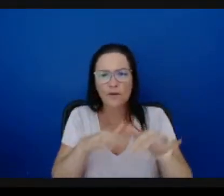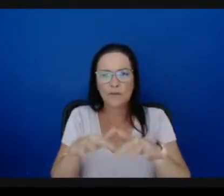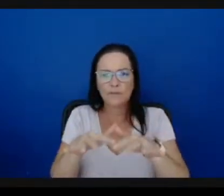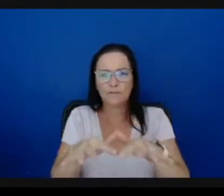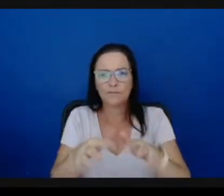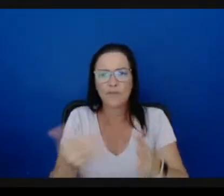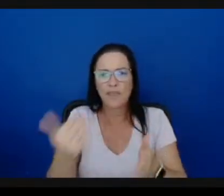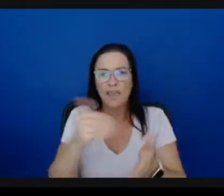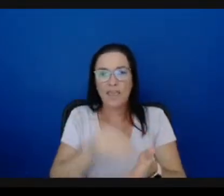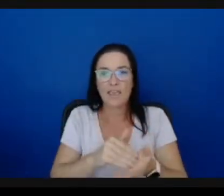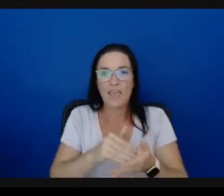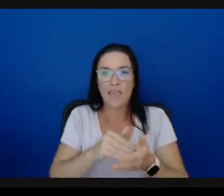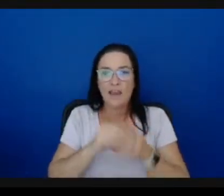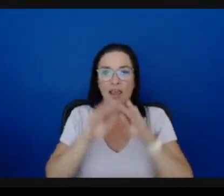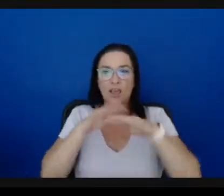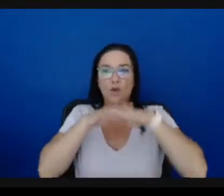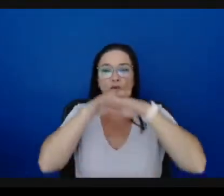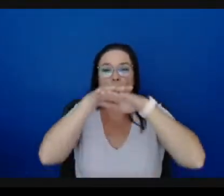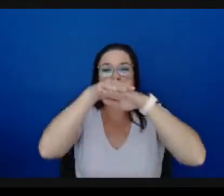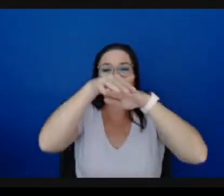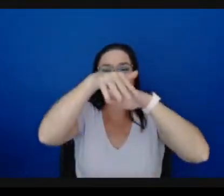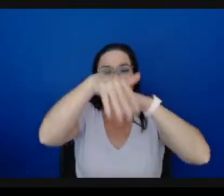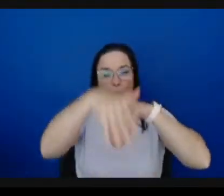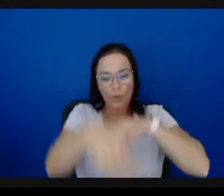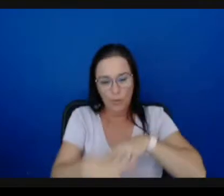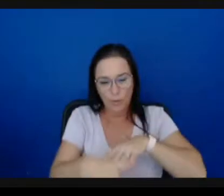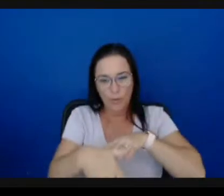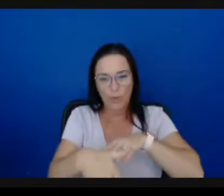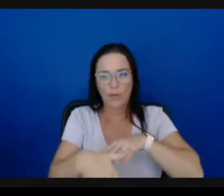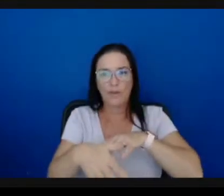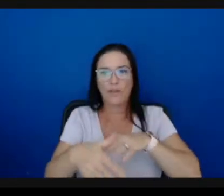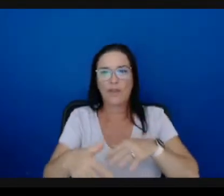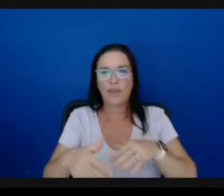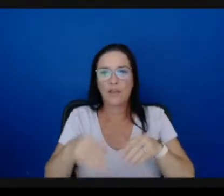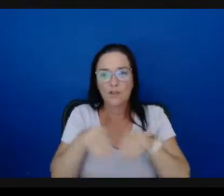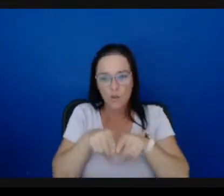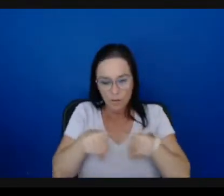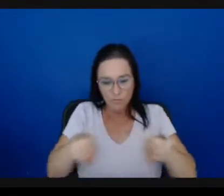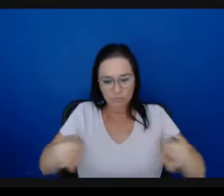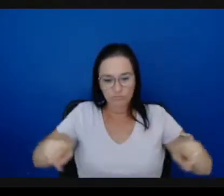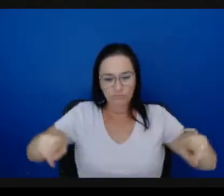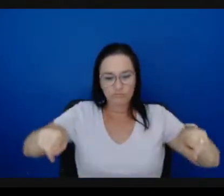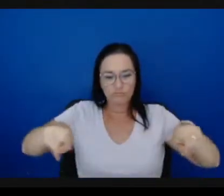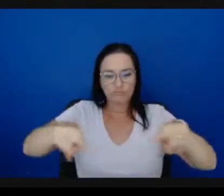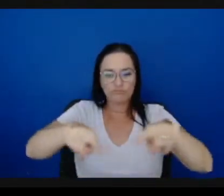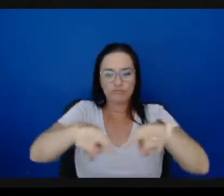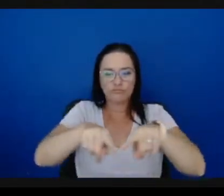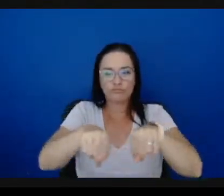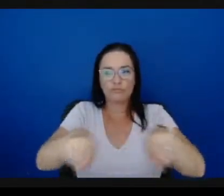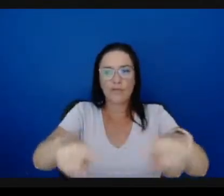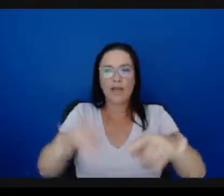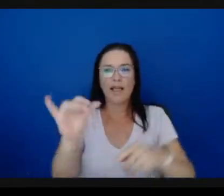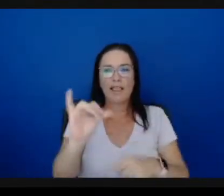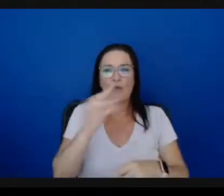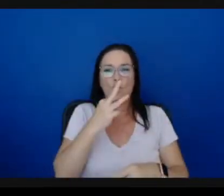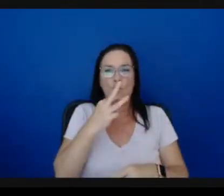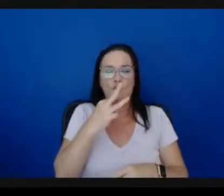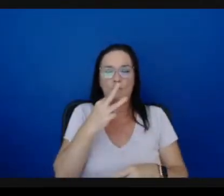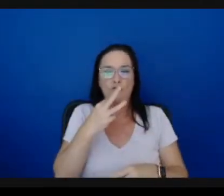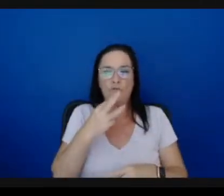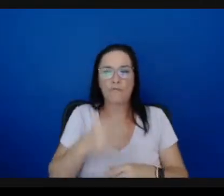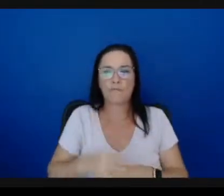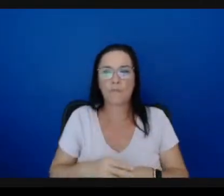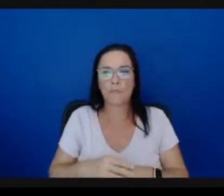Again, the river plunges over a steep slope, dividing and reuniting like a braided river of water. The cascade is